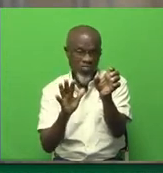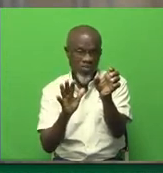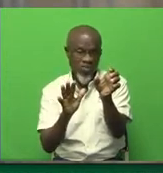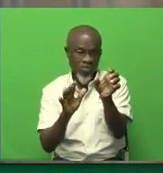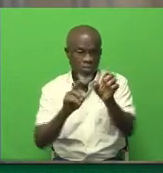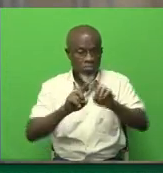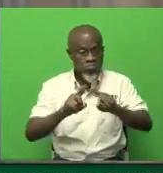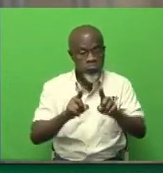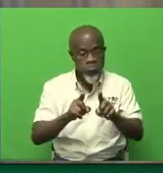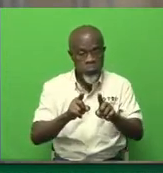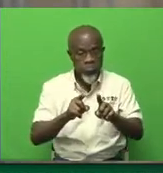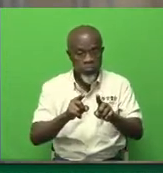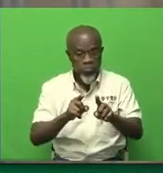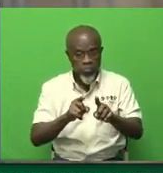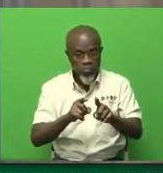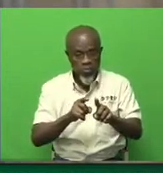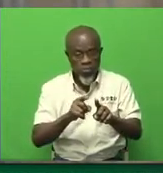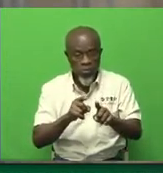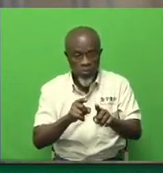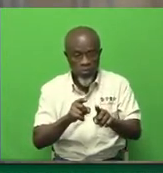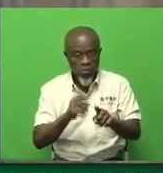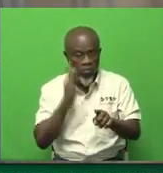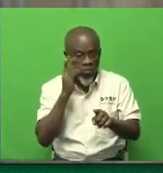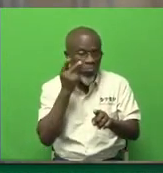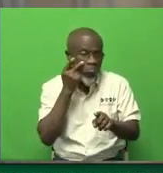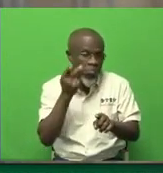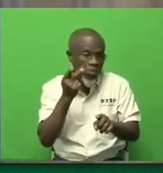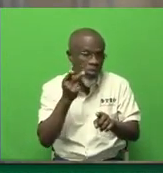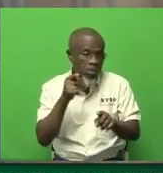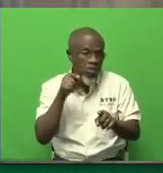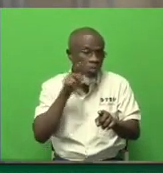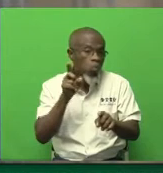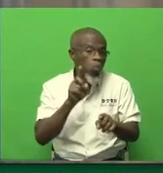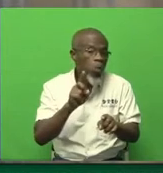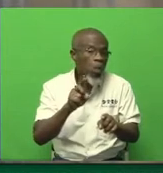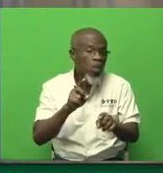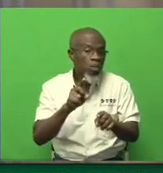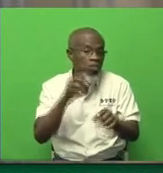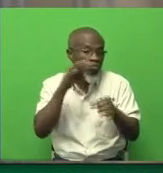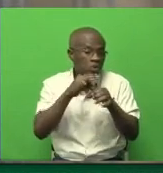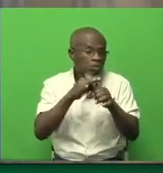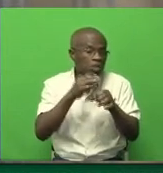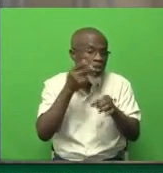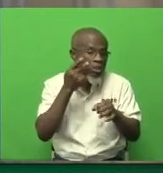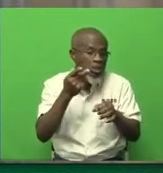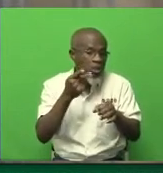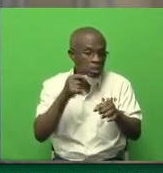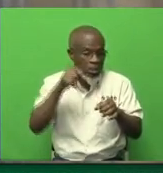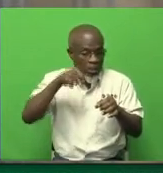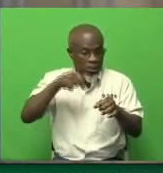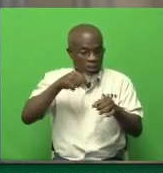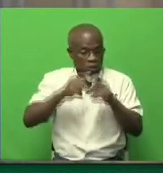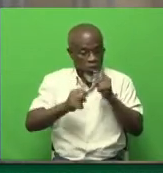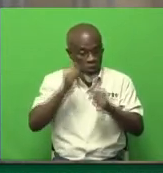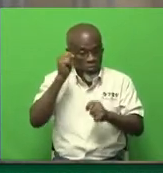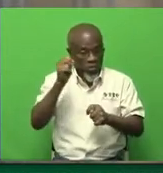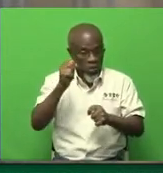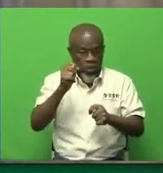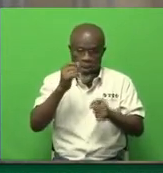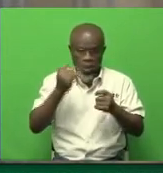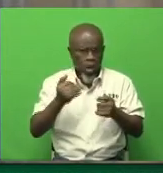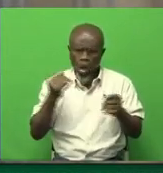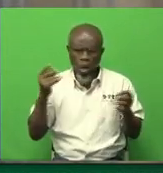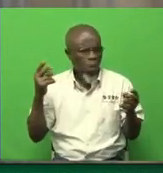specific constituent parts of doing business our country was ranked even worse so to register a proper property